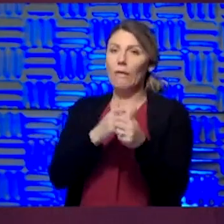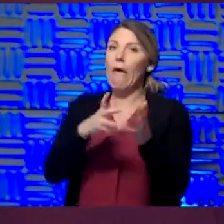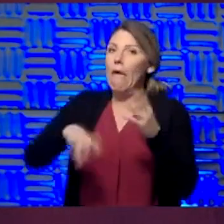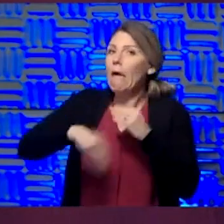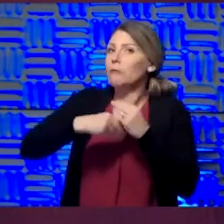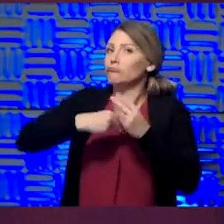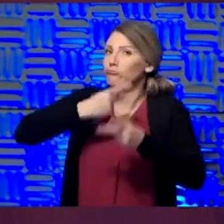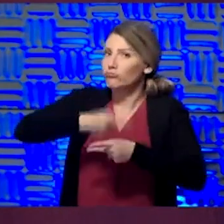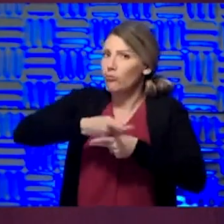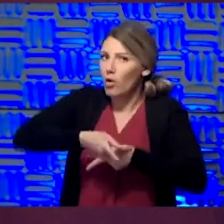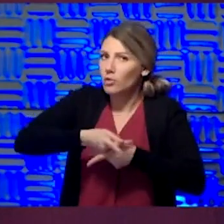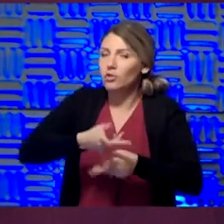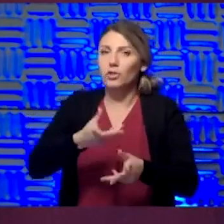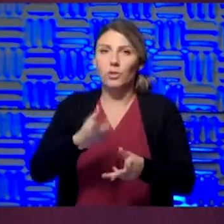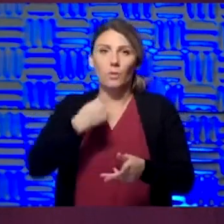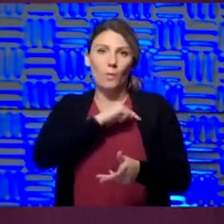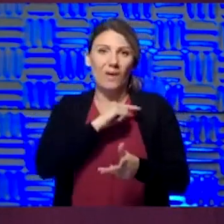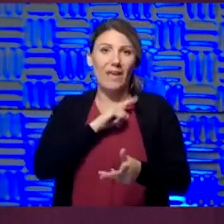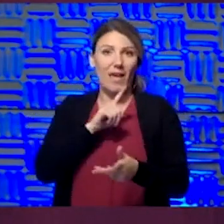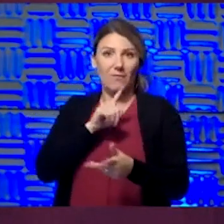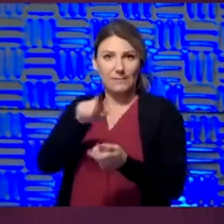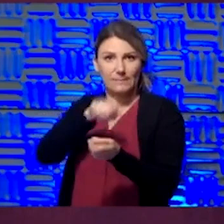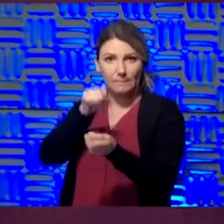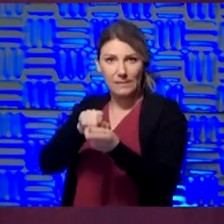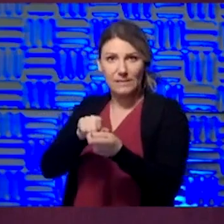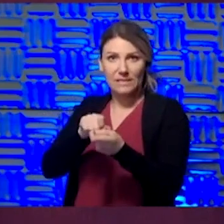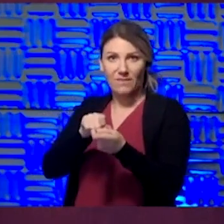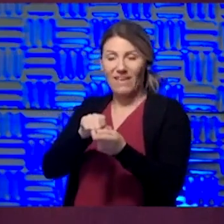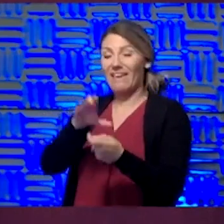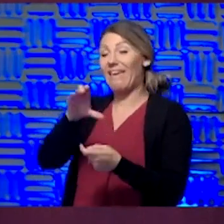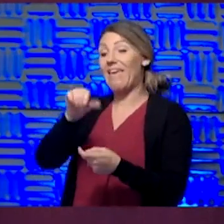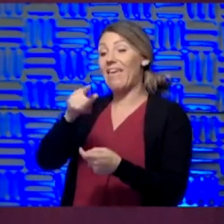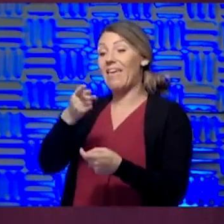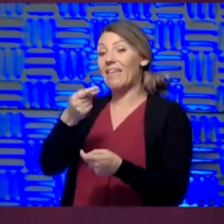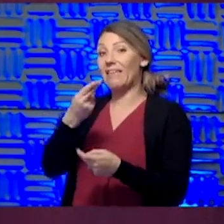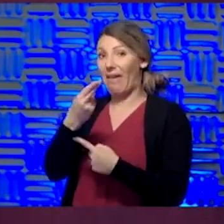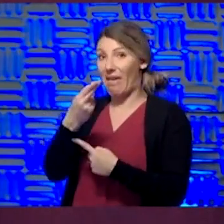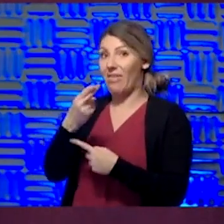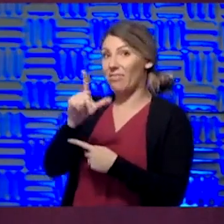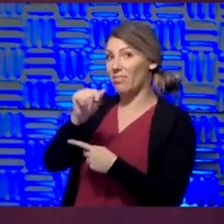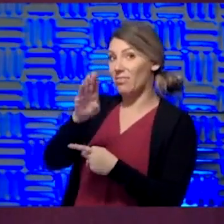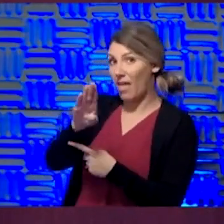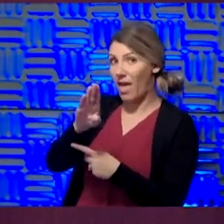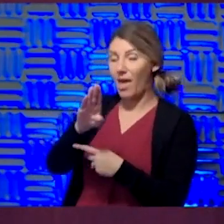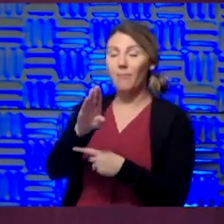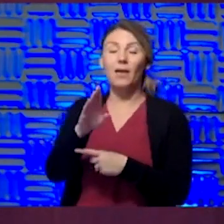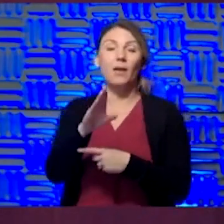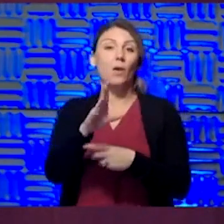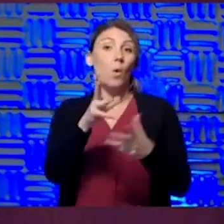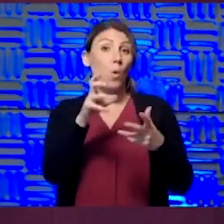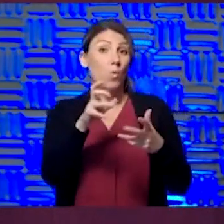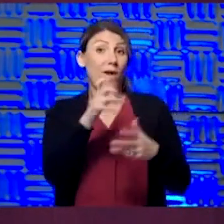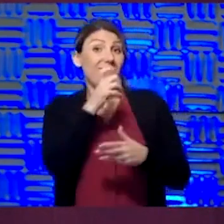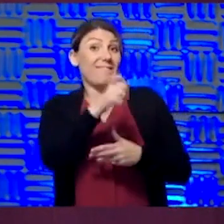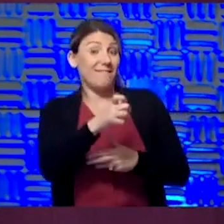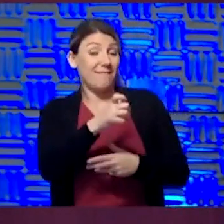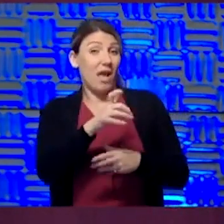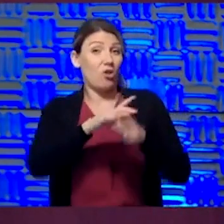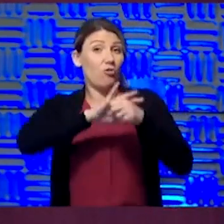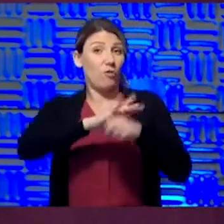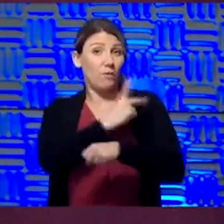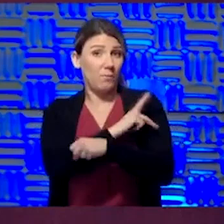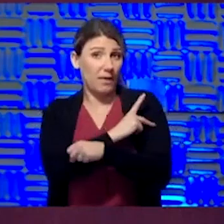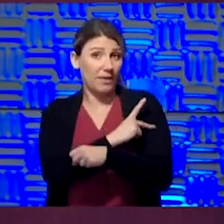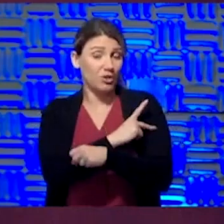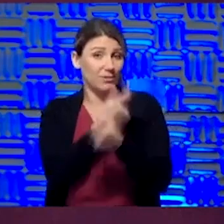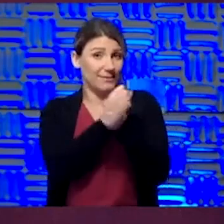have a designated cath lab for them. We we want to keep non-COVID patients safe. Mm-hmm. So I just wanted to let